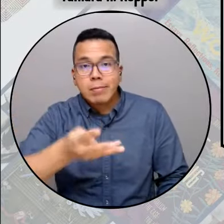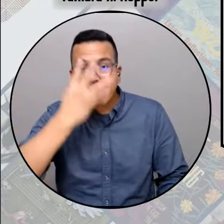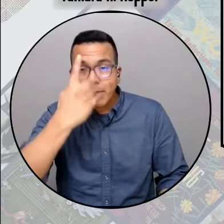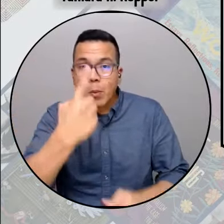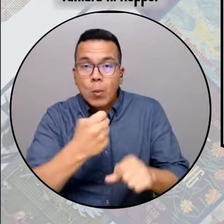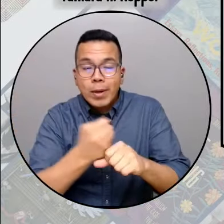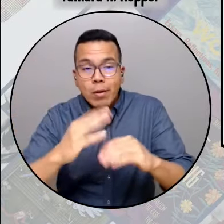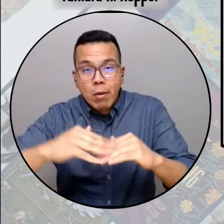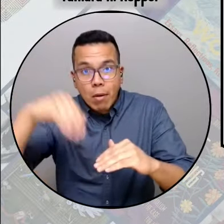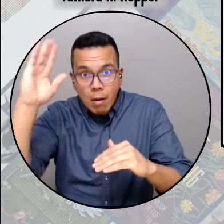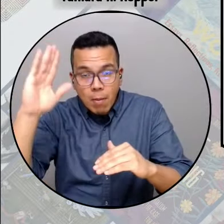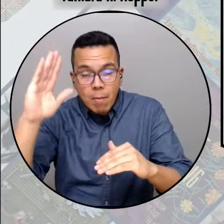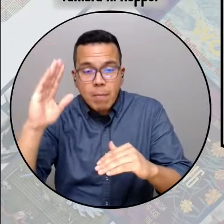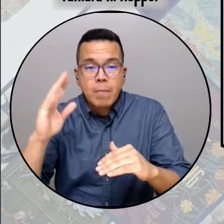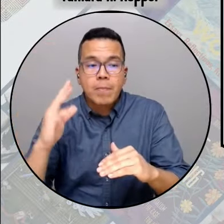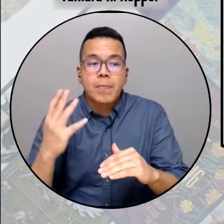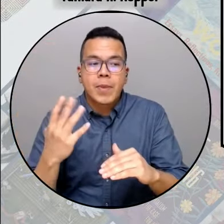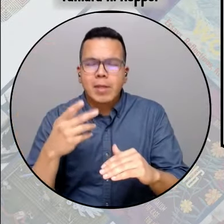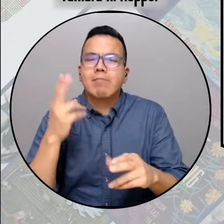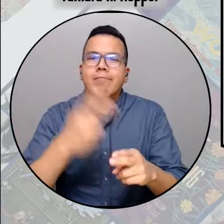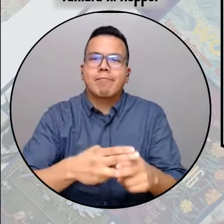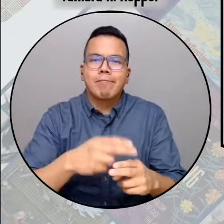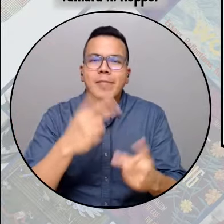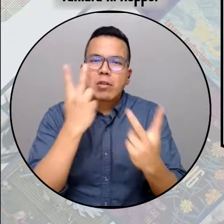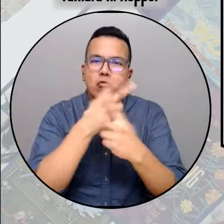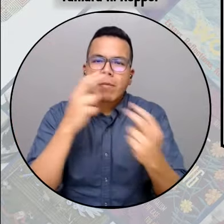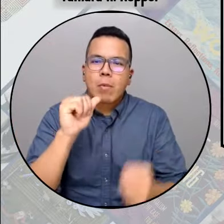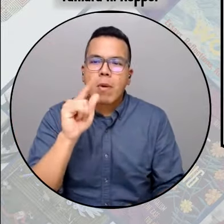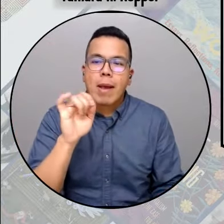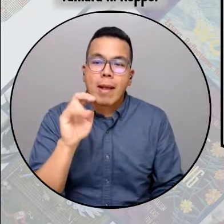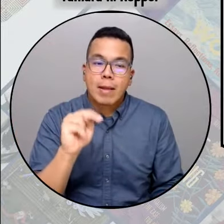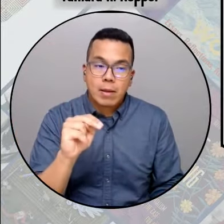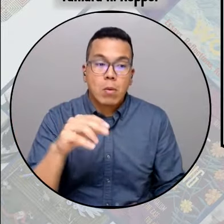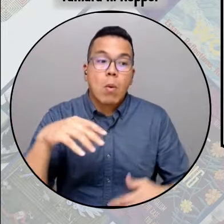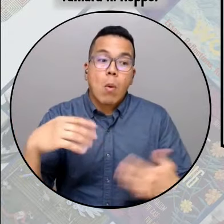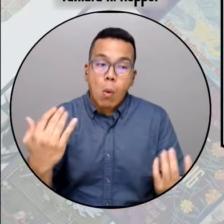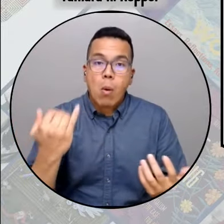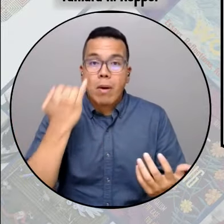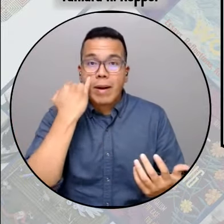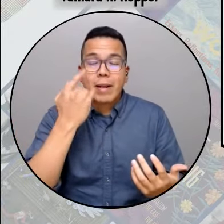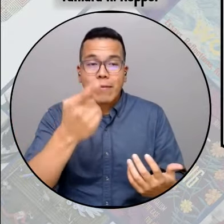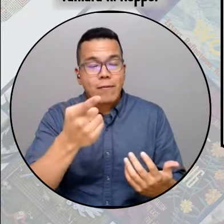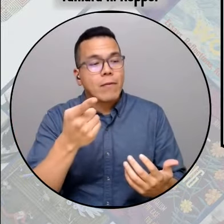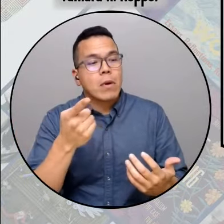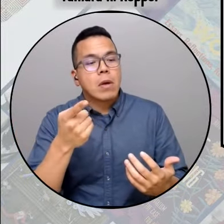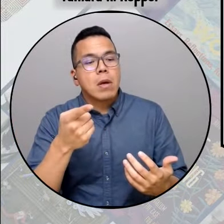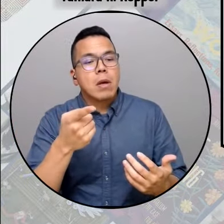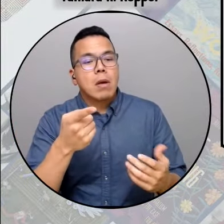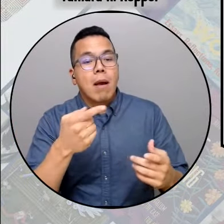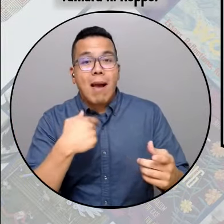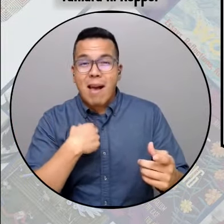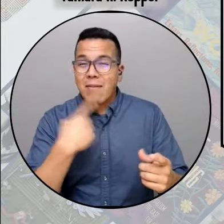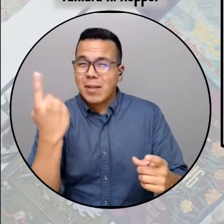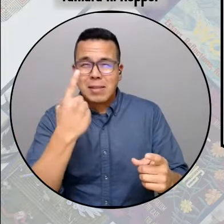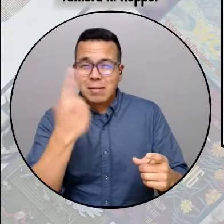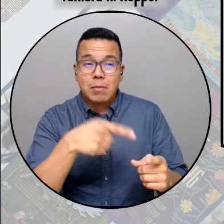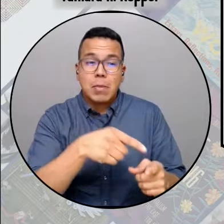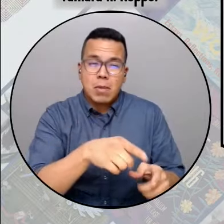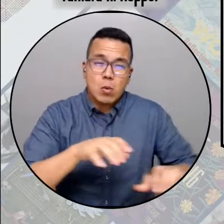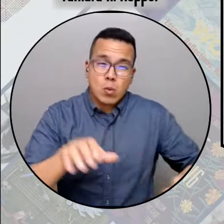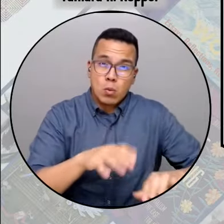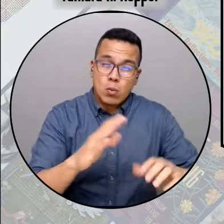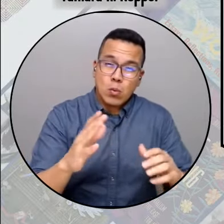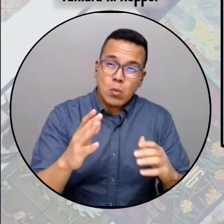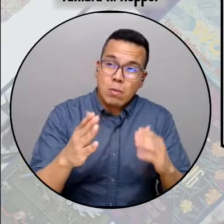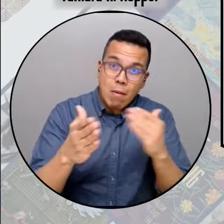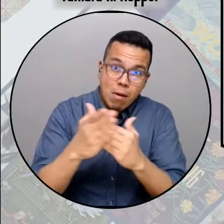immigrant-based violation that would technically be considered a misdemeanor, right? And therefore criminalized. And so in